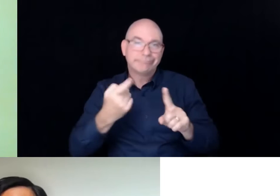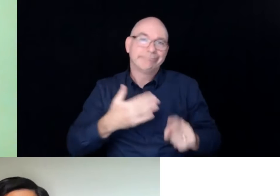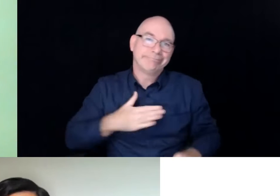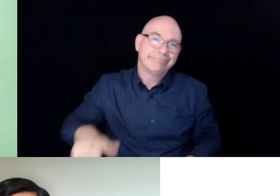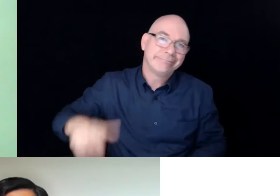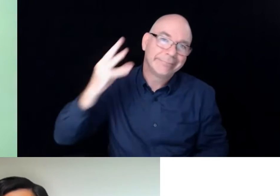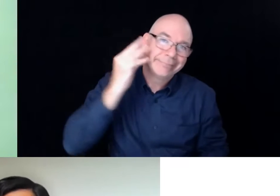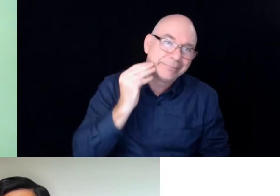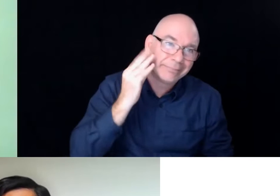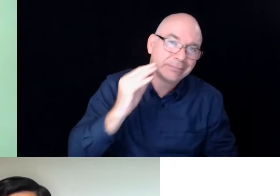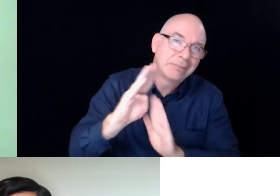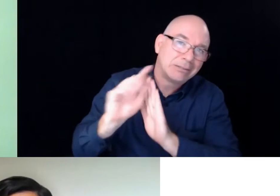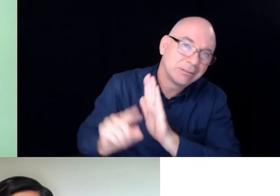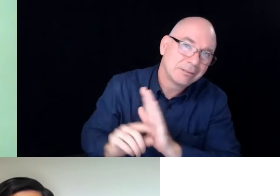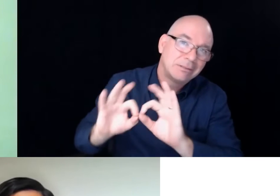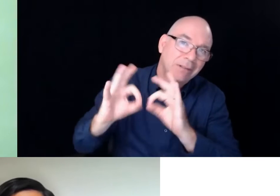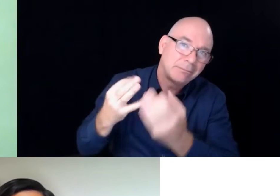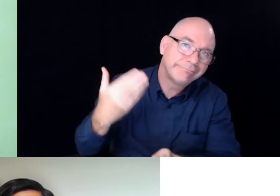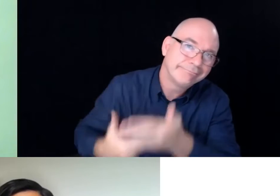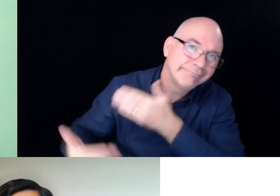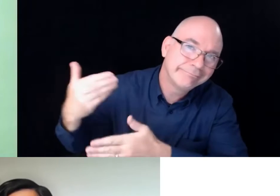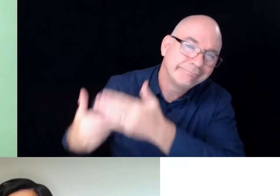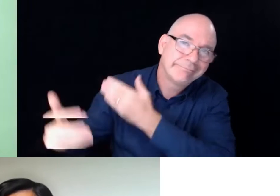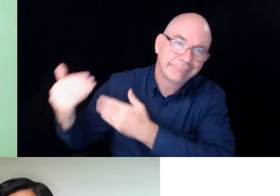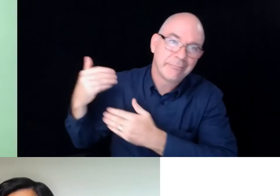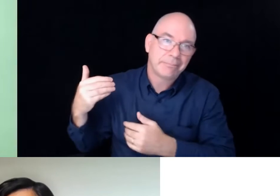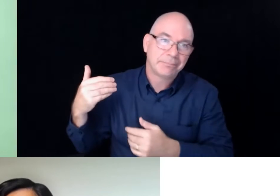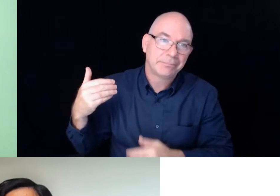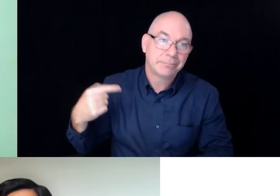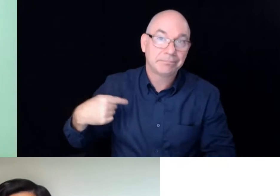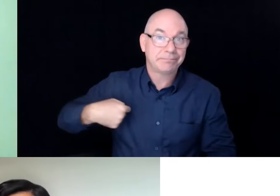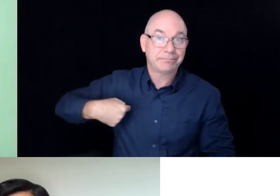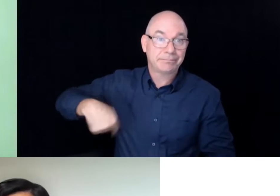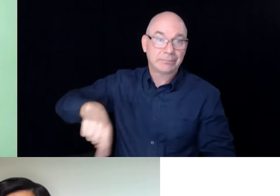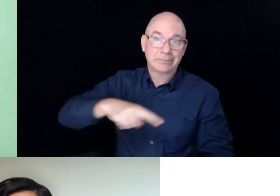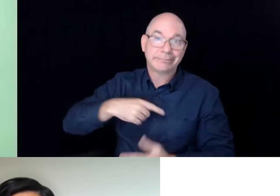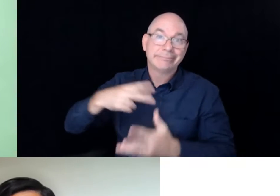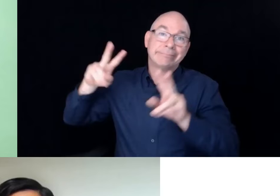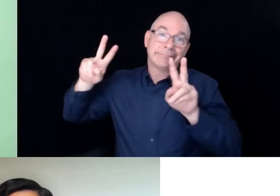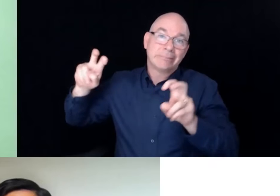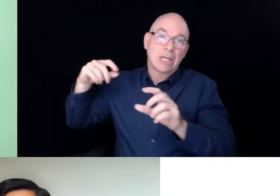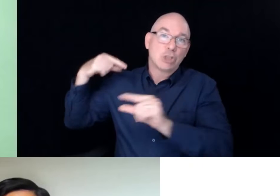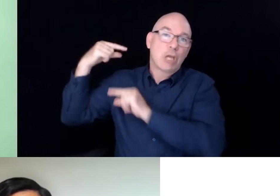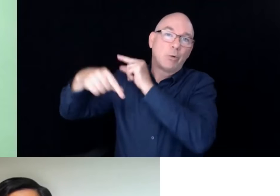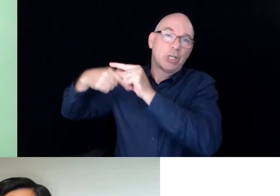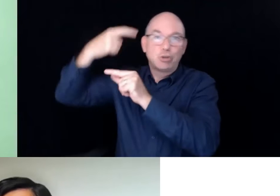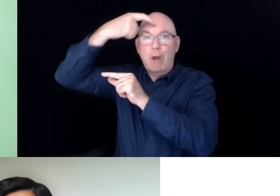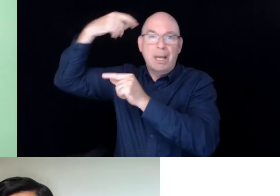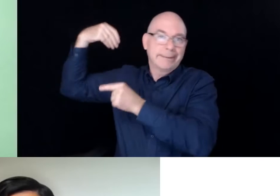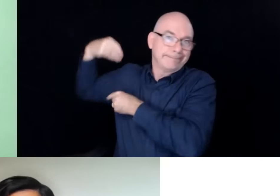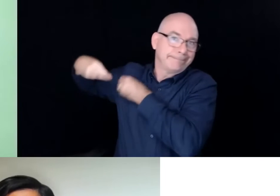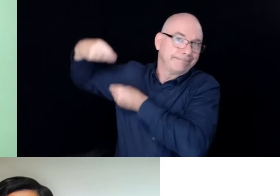comes from my background and my family lineage, where we hold a lot of intergenerational trauma. So my parents,